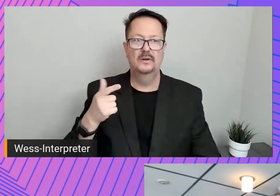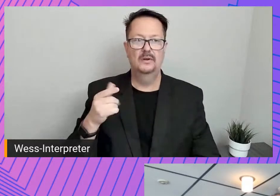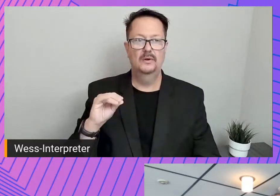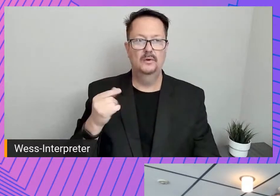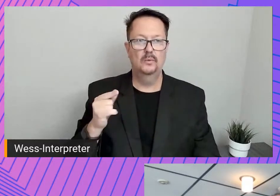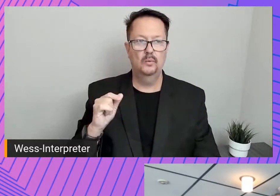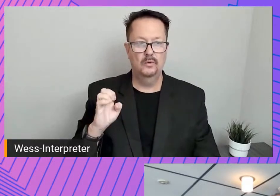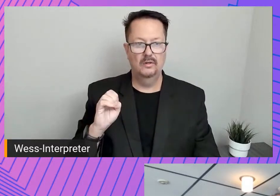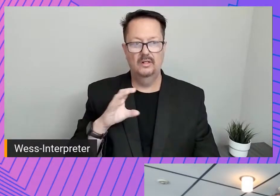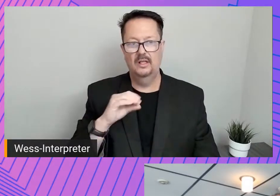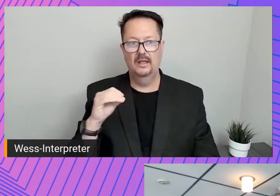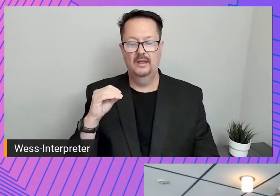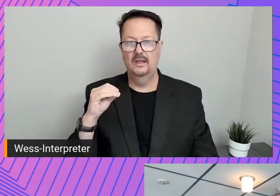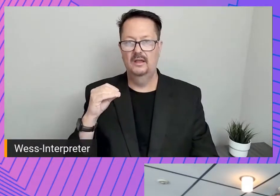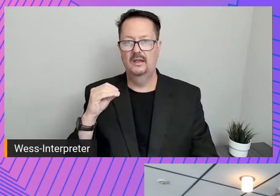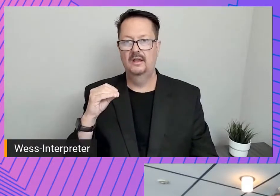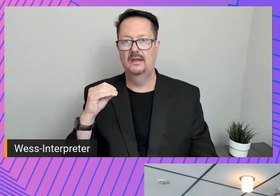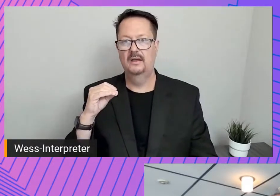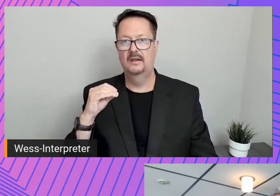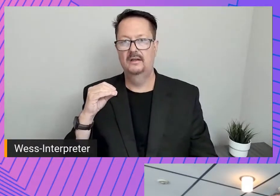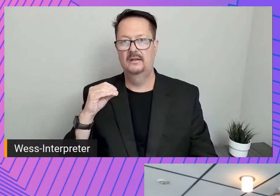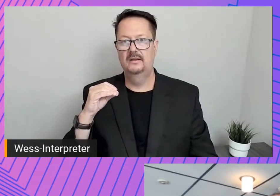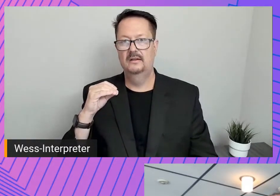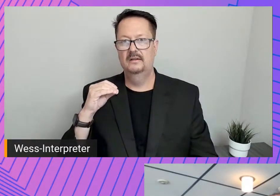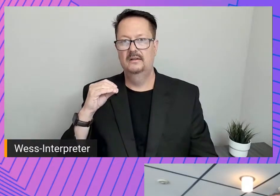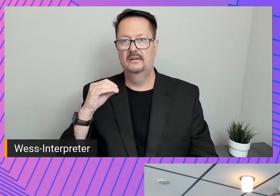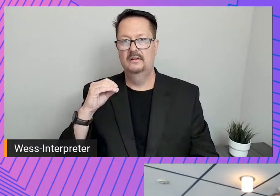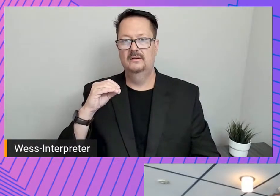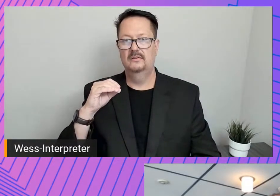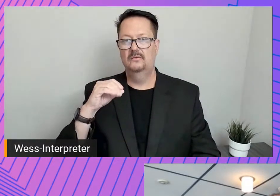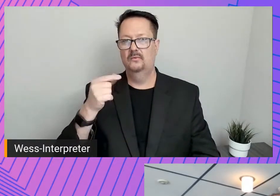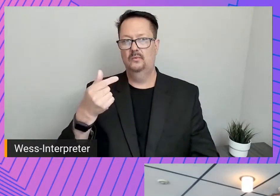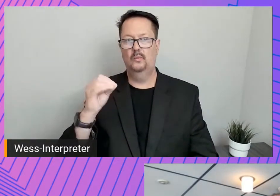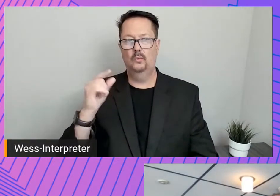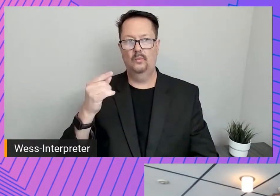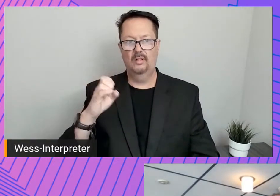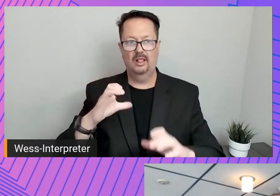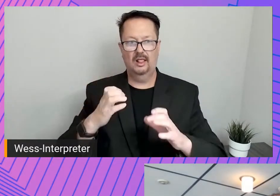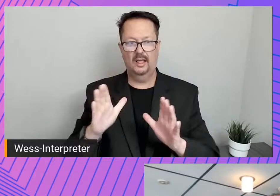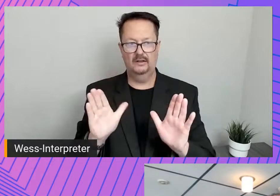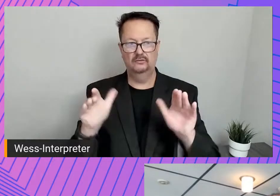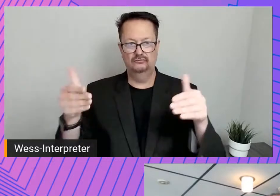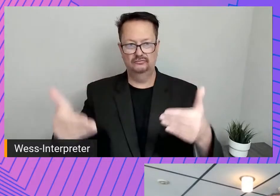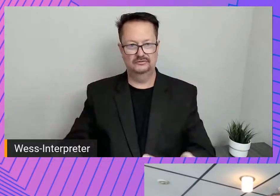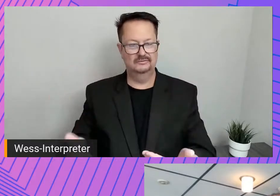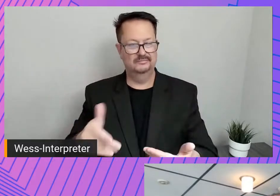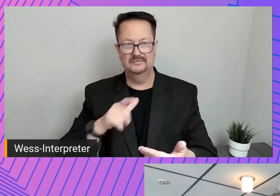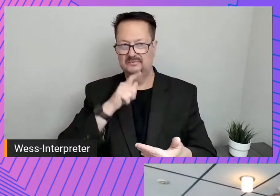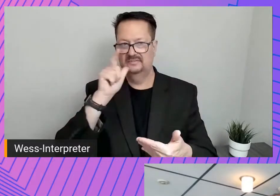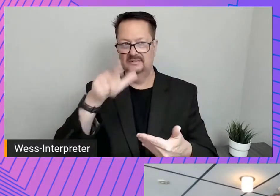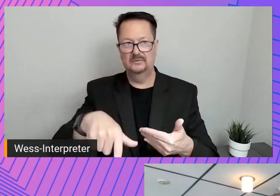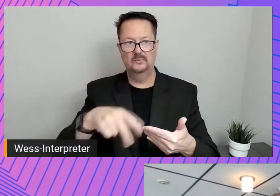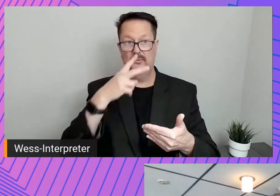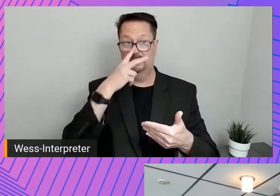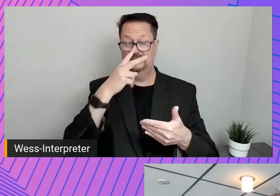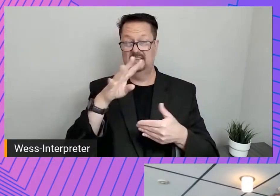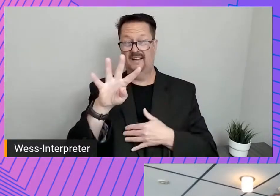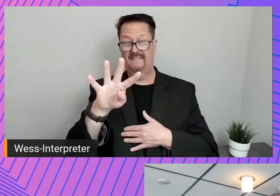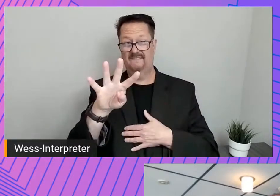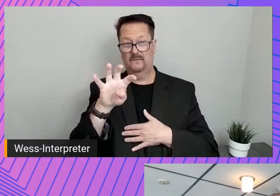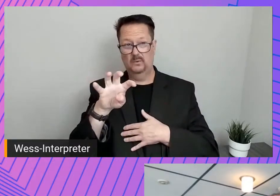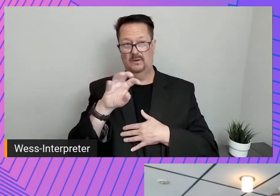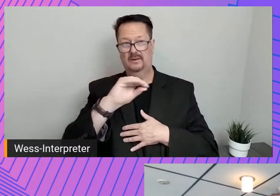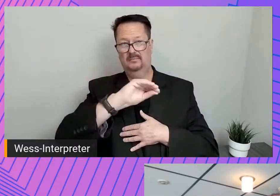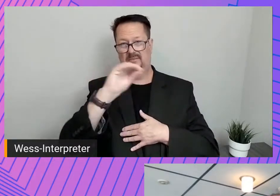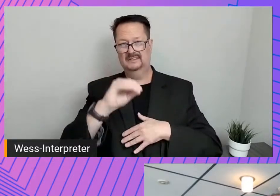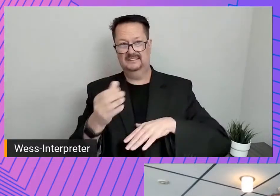doing classroom management became mandatory. It was no longer a nice to have. Well, we saw a 400% increase